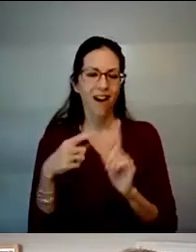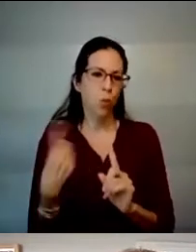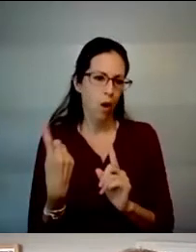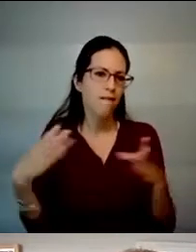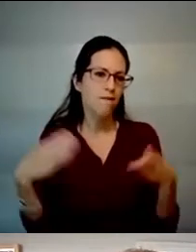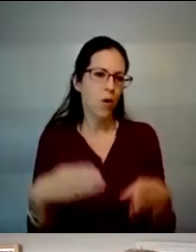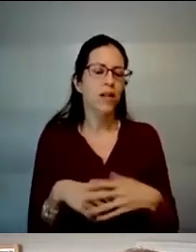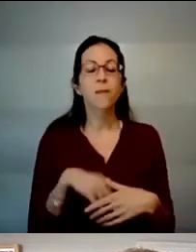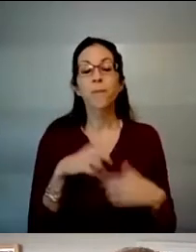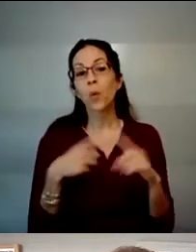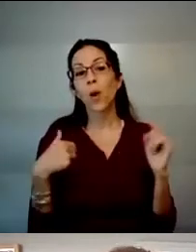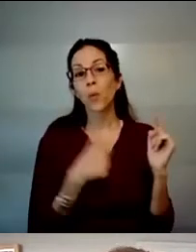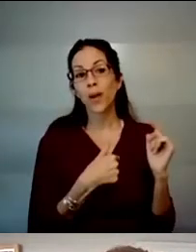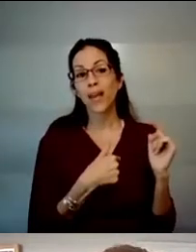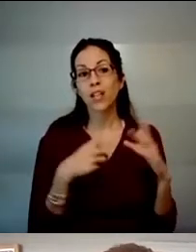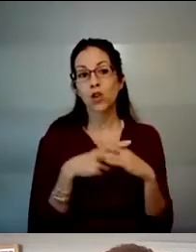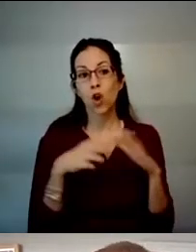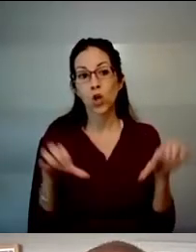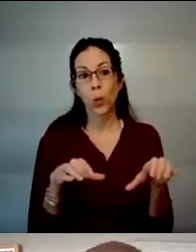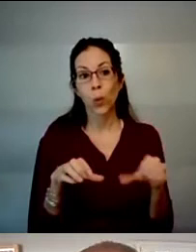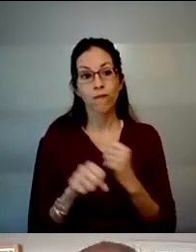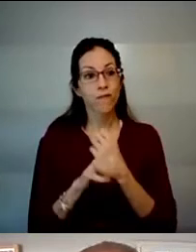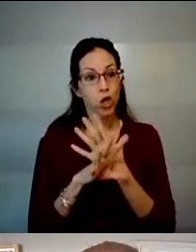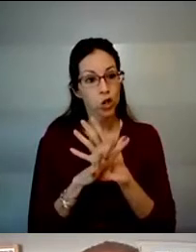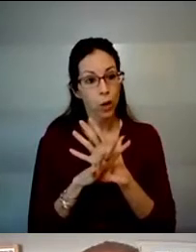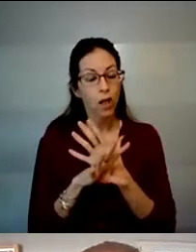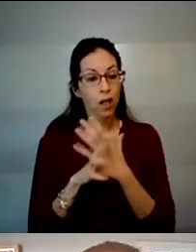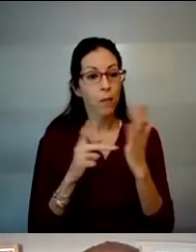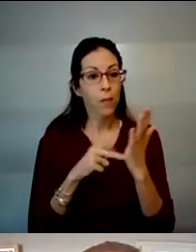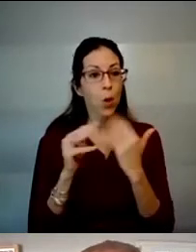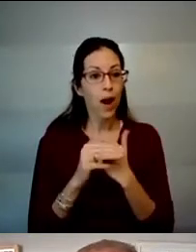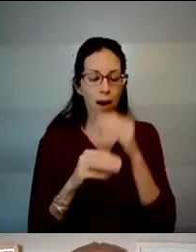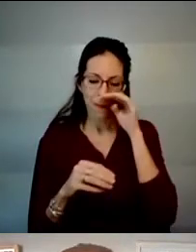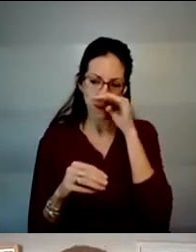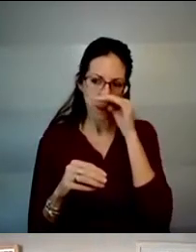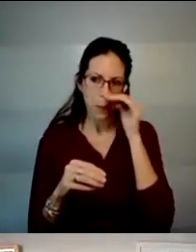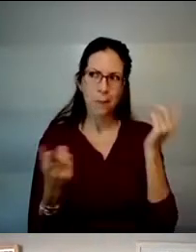we started, you know, doing virtual programming, I would say that the programming was dark for